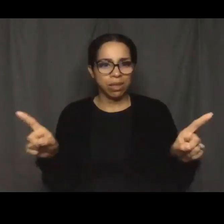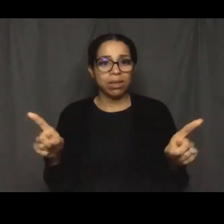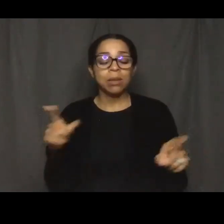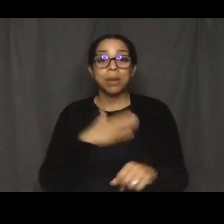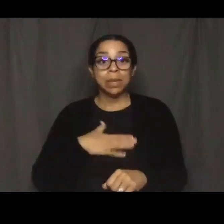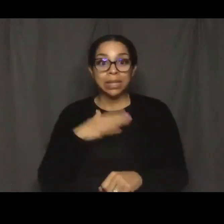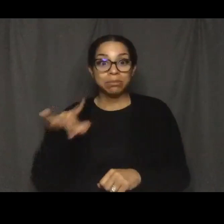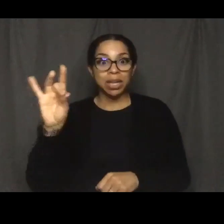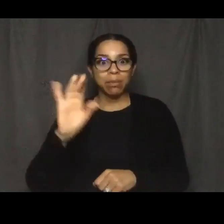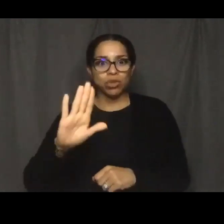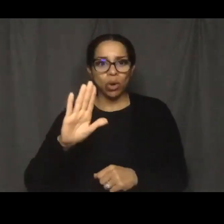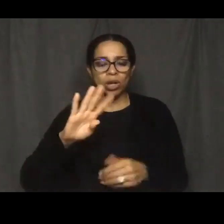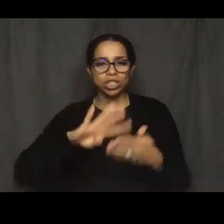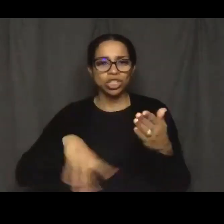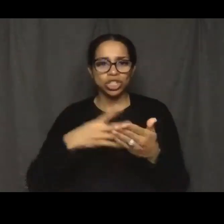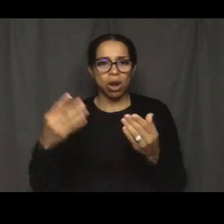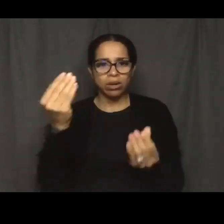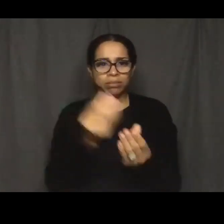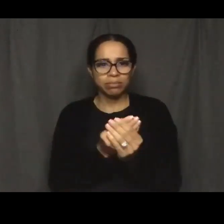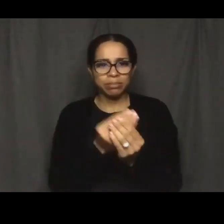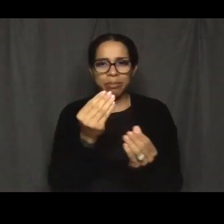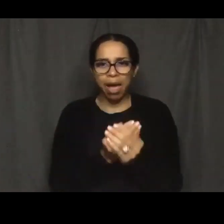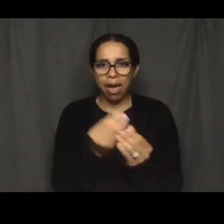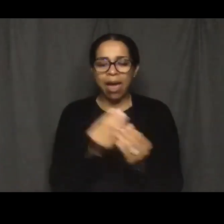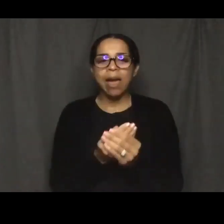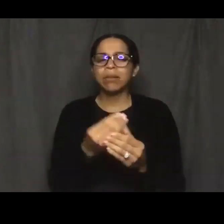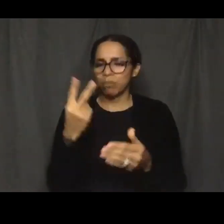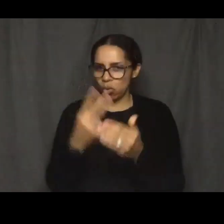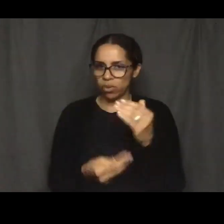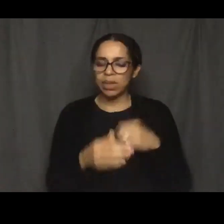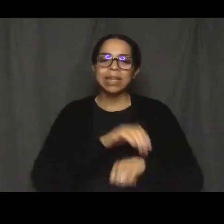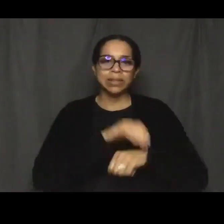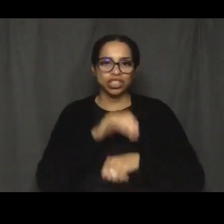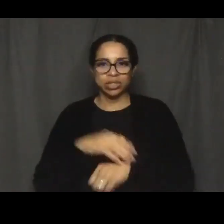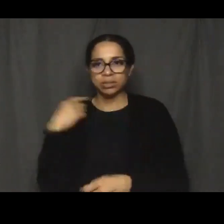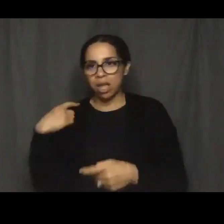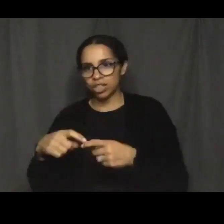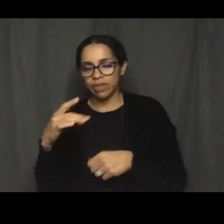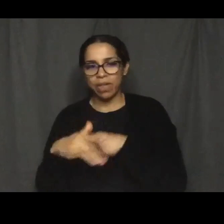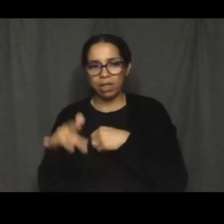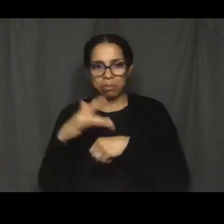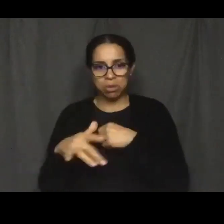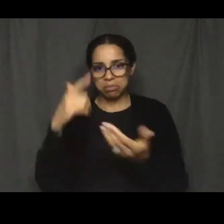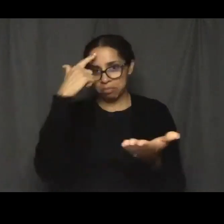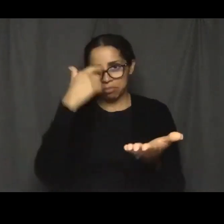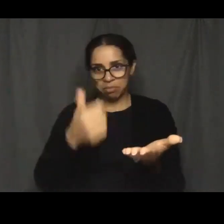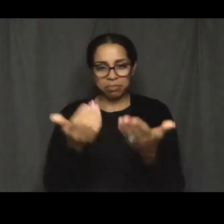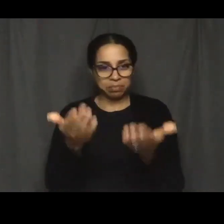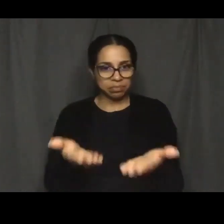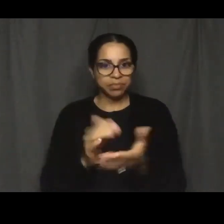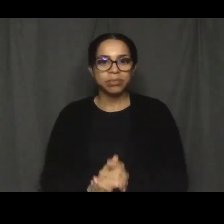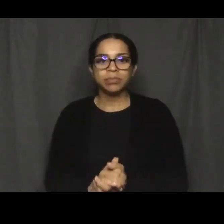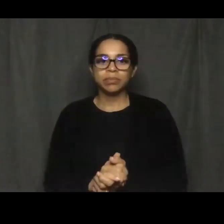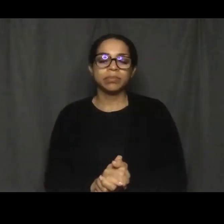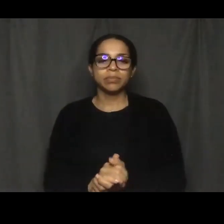up your chart pack. If you're in the room on your way out, we have them in English and Spanish, so you're welcome to take what you need.